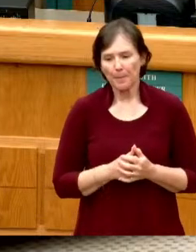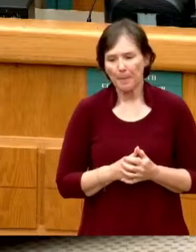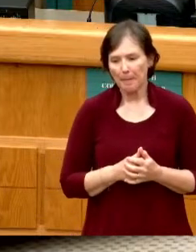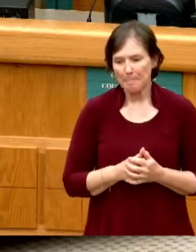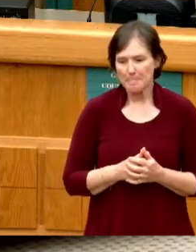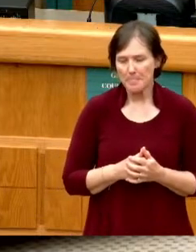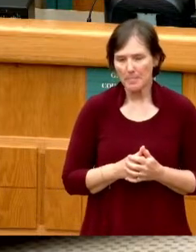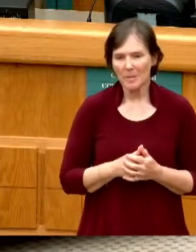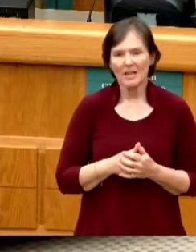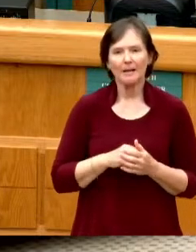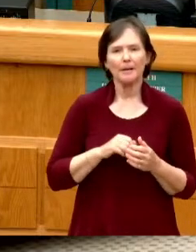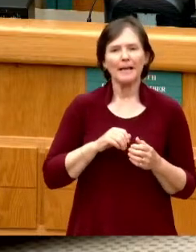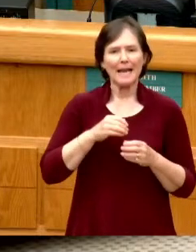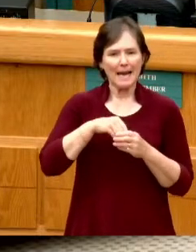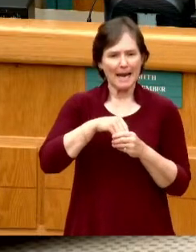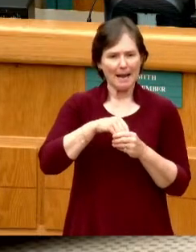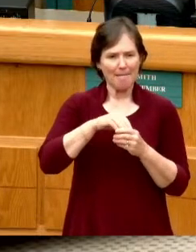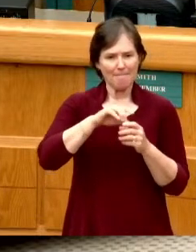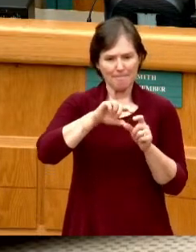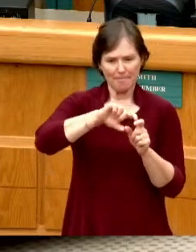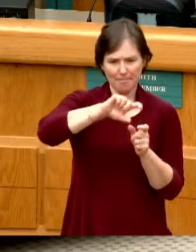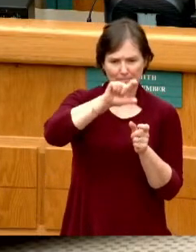pie diagram, you see